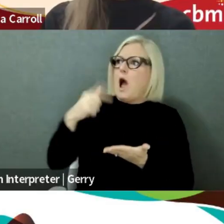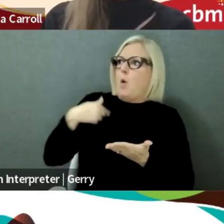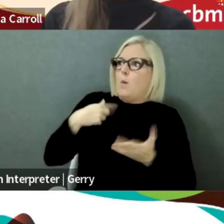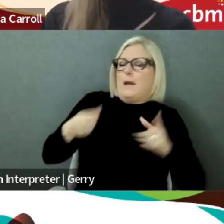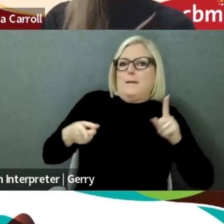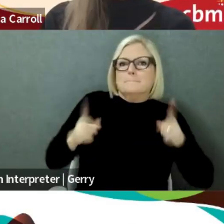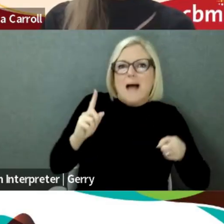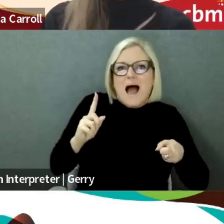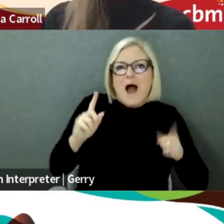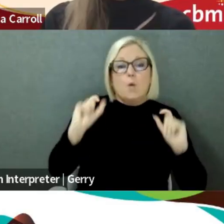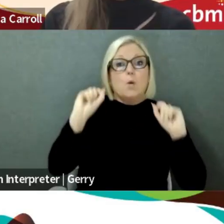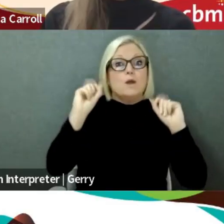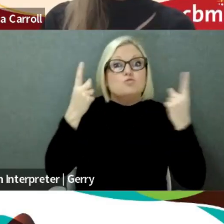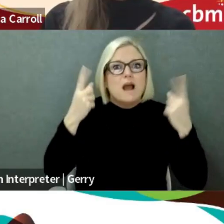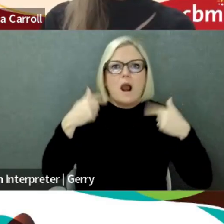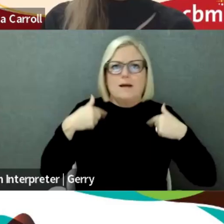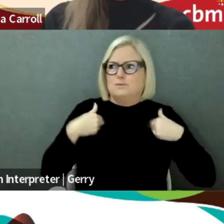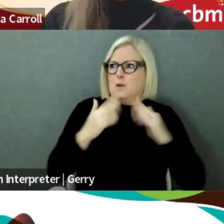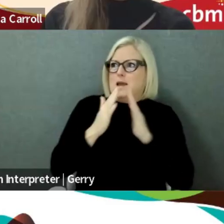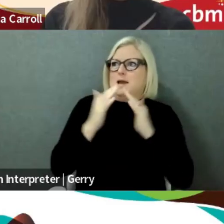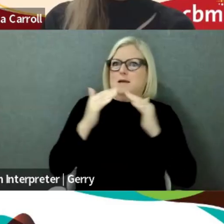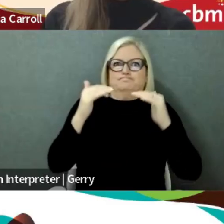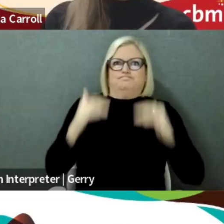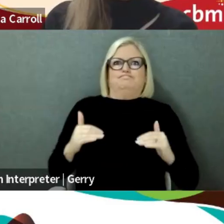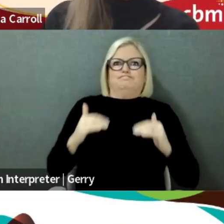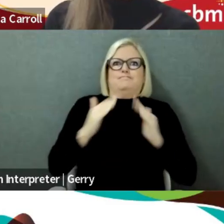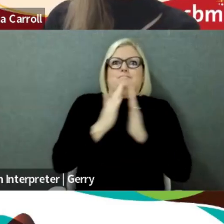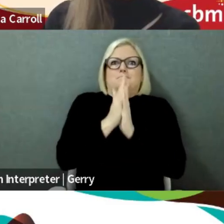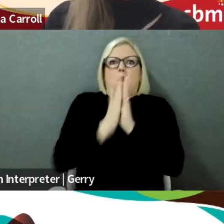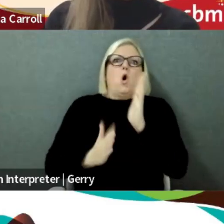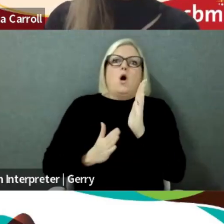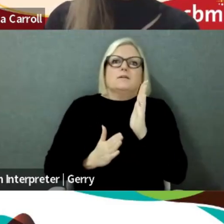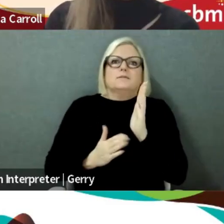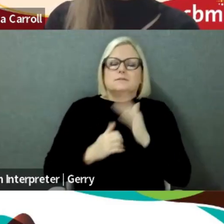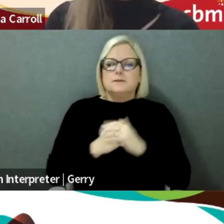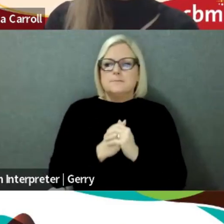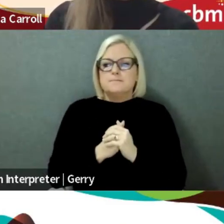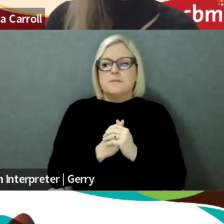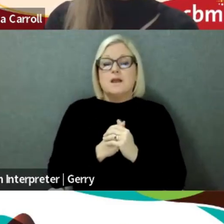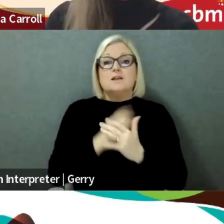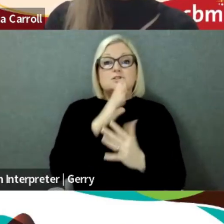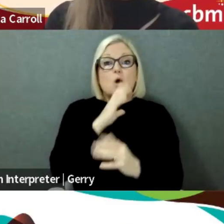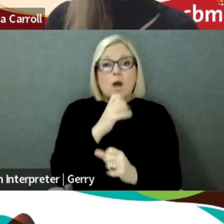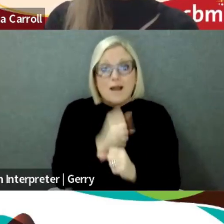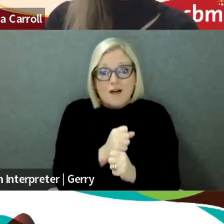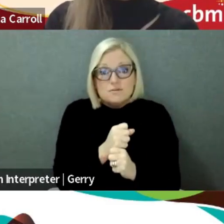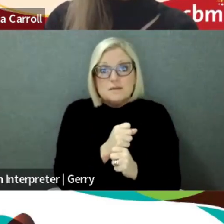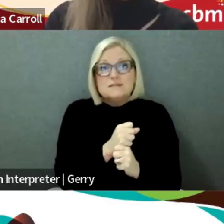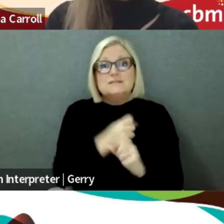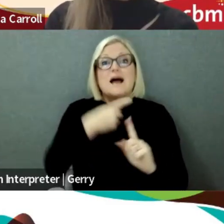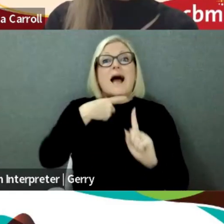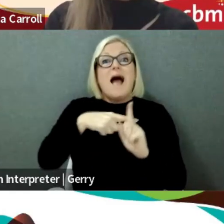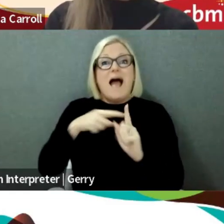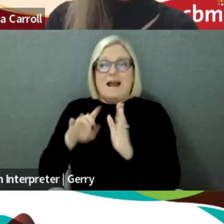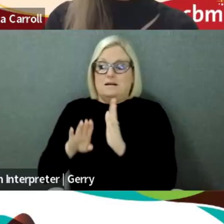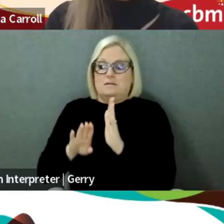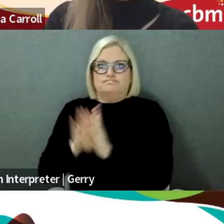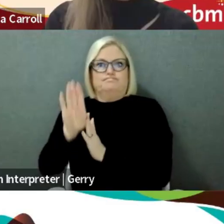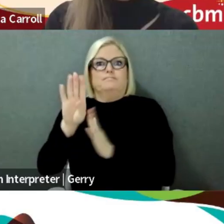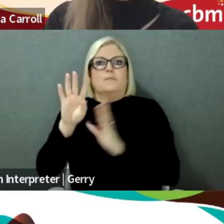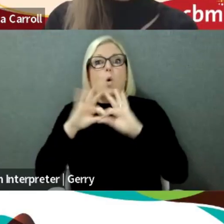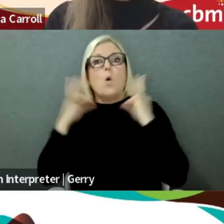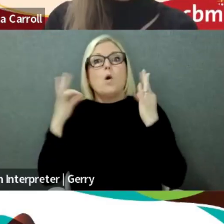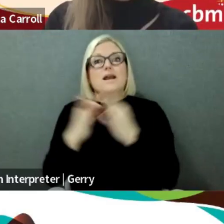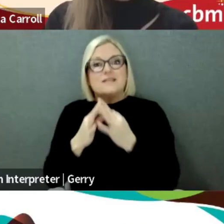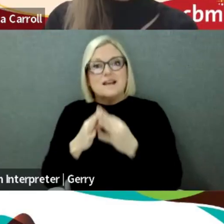meaningfully at different levels. So most importantly, governments and development partners must recognize people with psychosocial